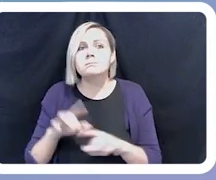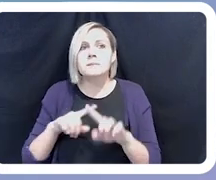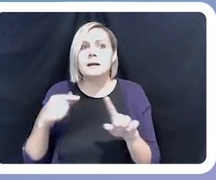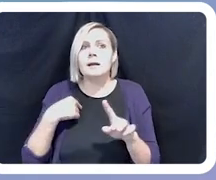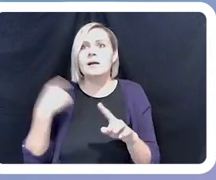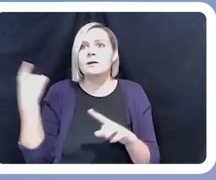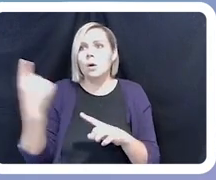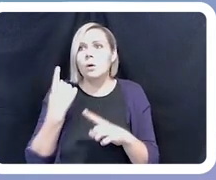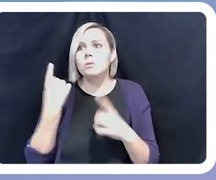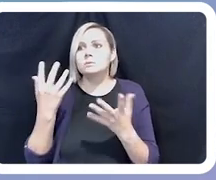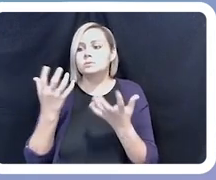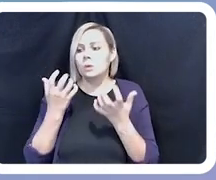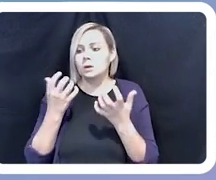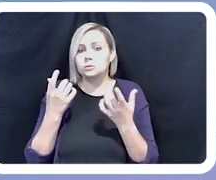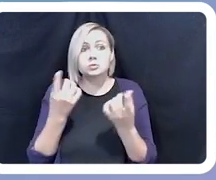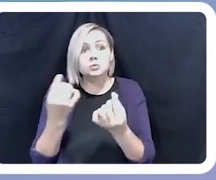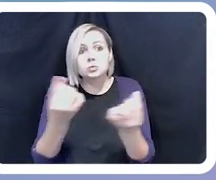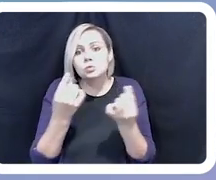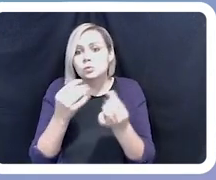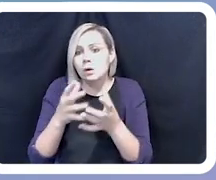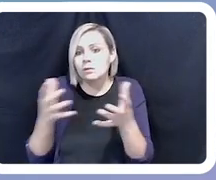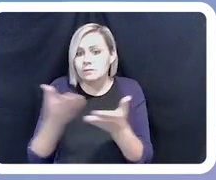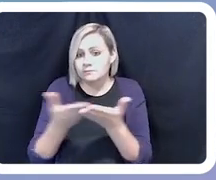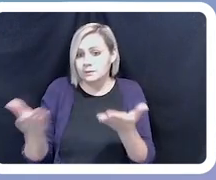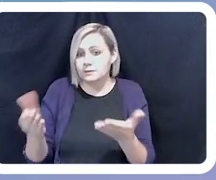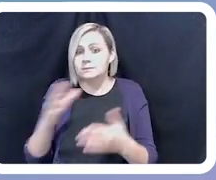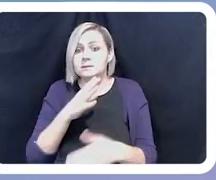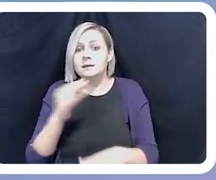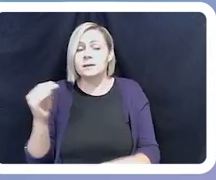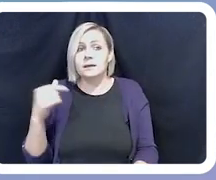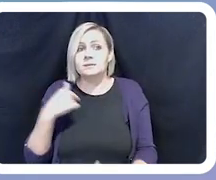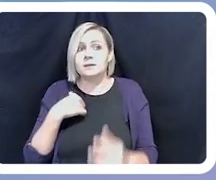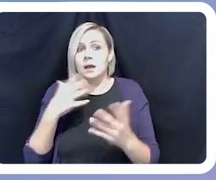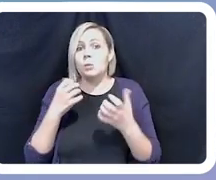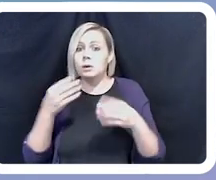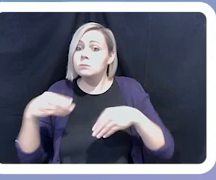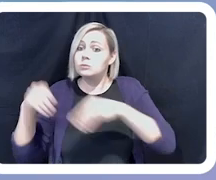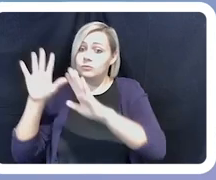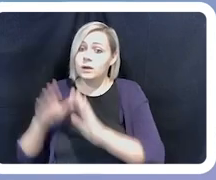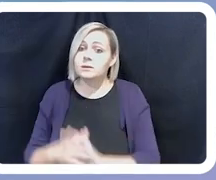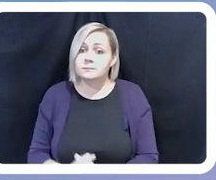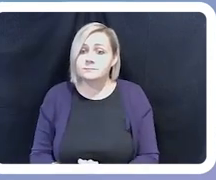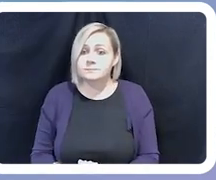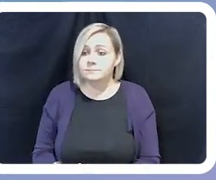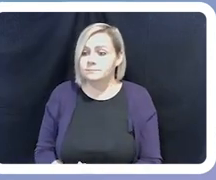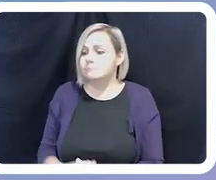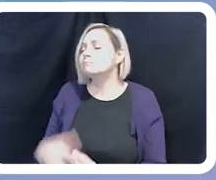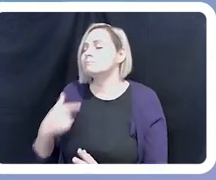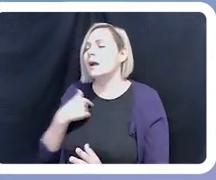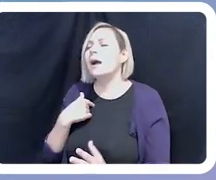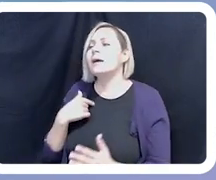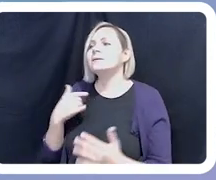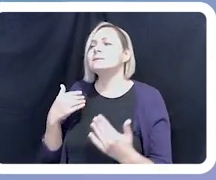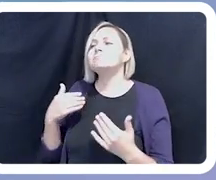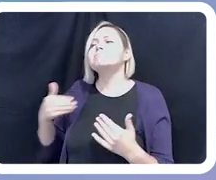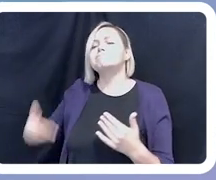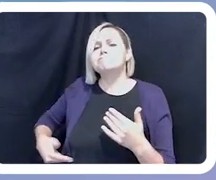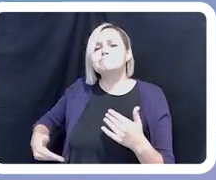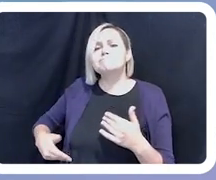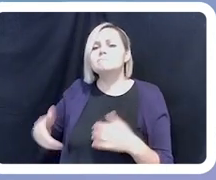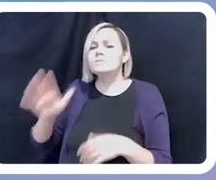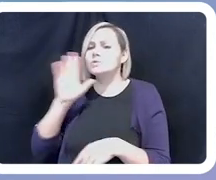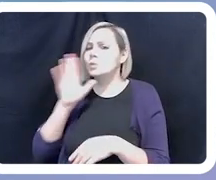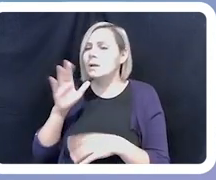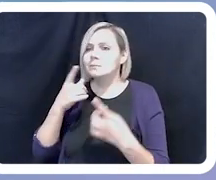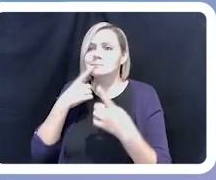always wanted to do a lot of things through that. And I really want to move out. I have a feeling that you will